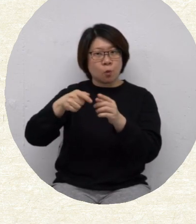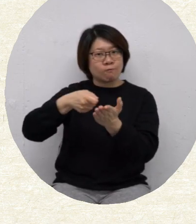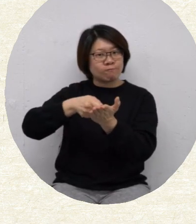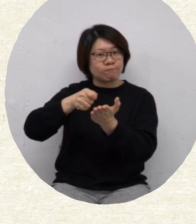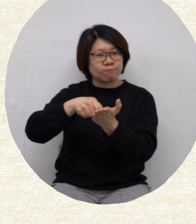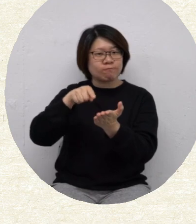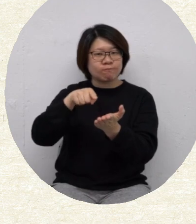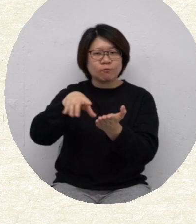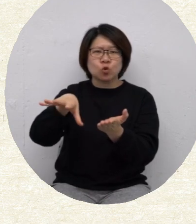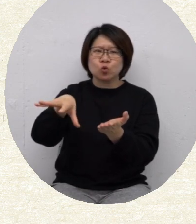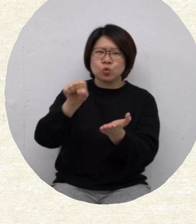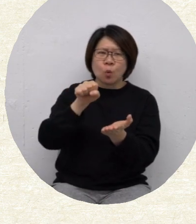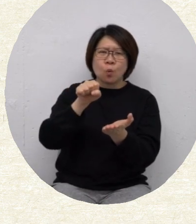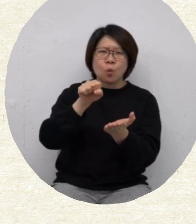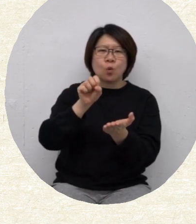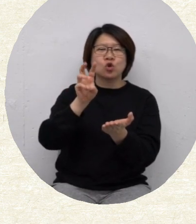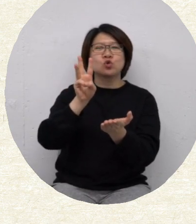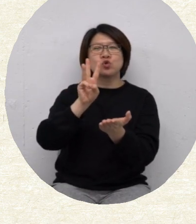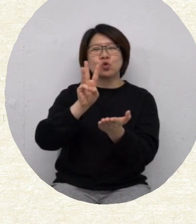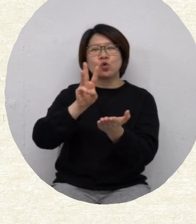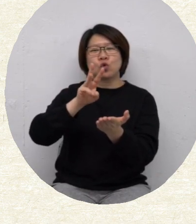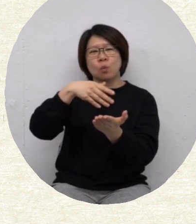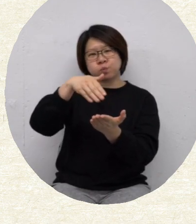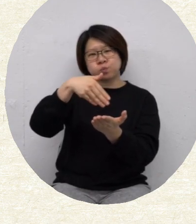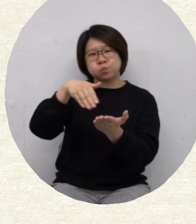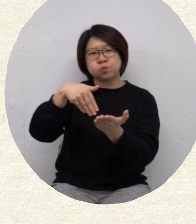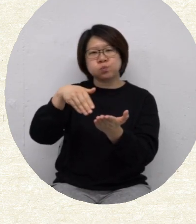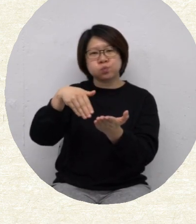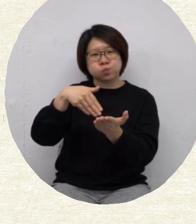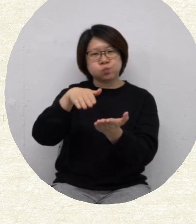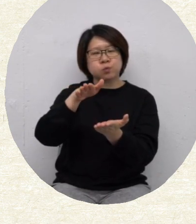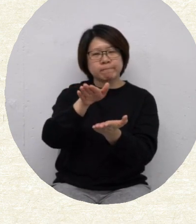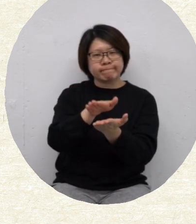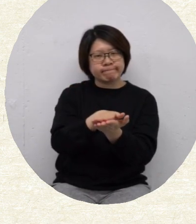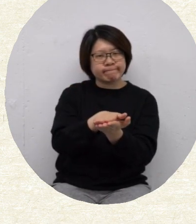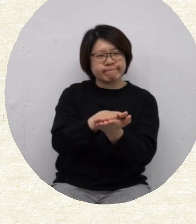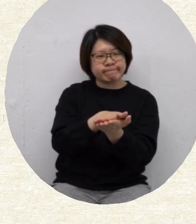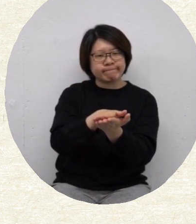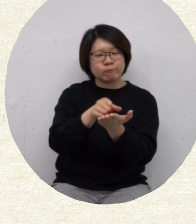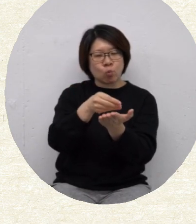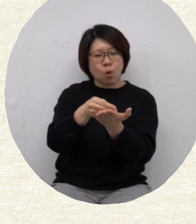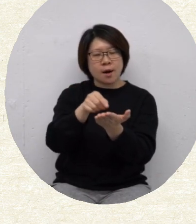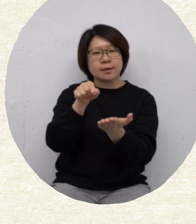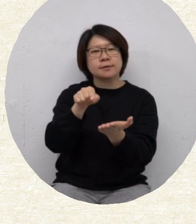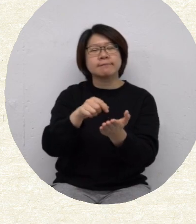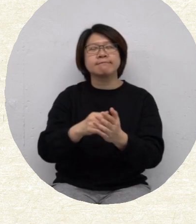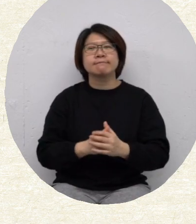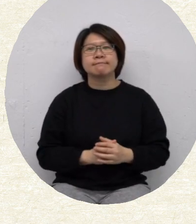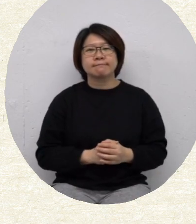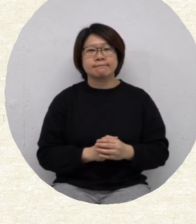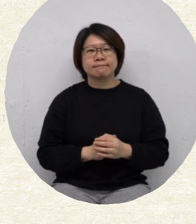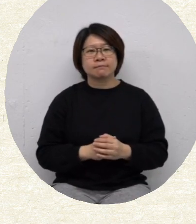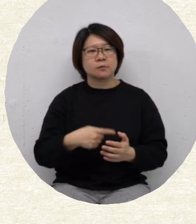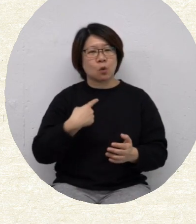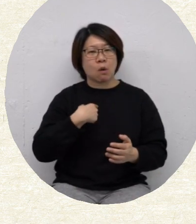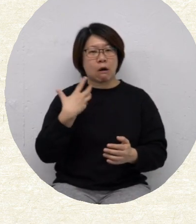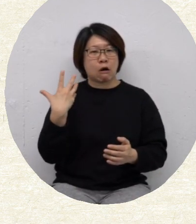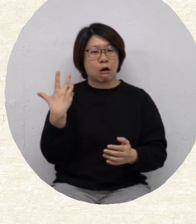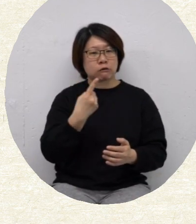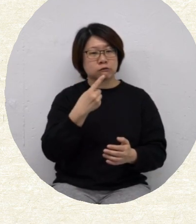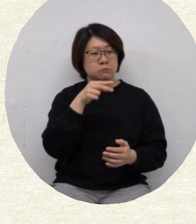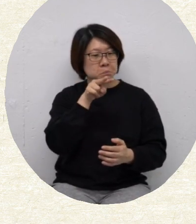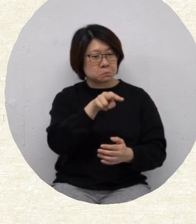at the Rhode Island School of Design in Providence, Rhode Island. This, however, was probably not the first time